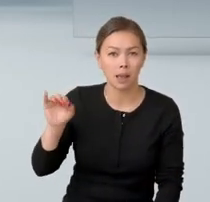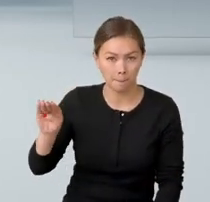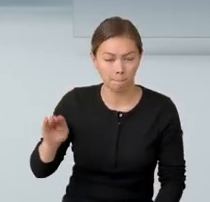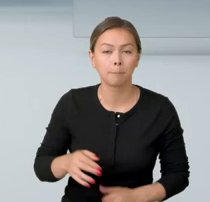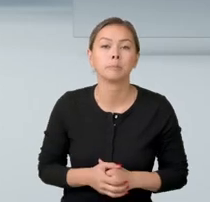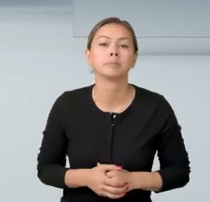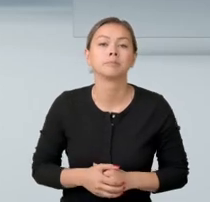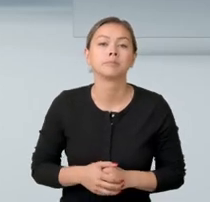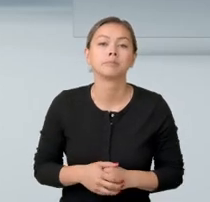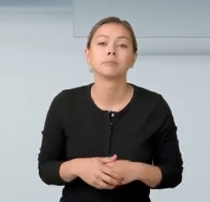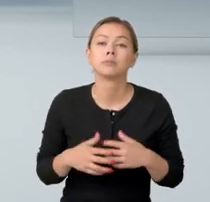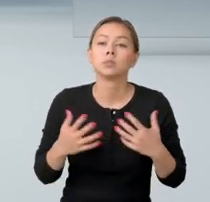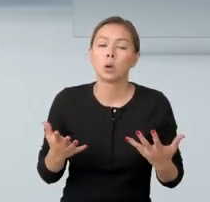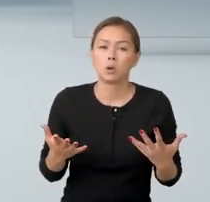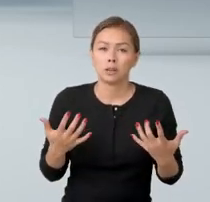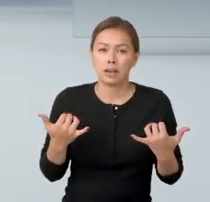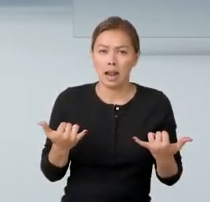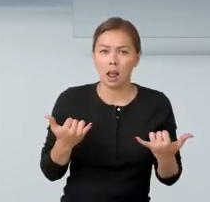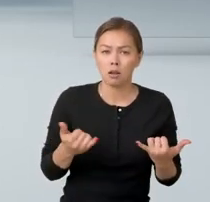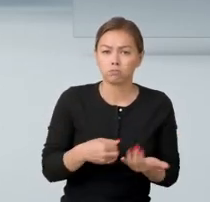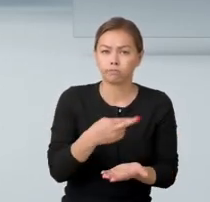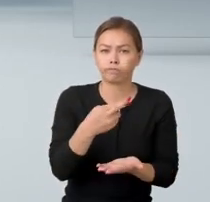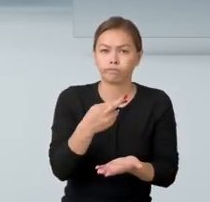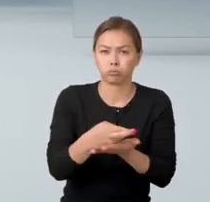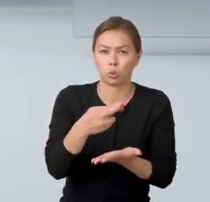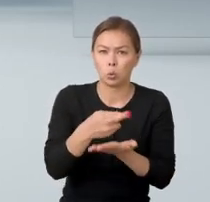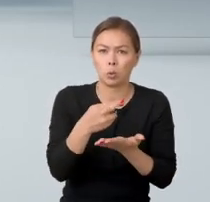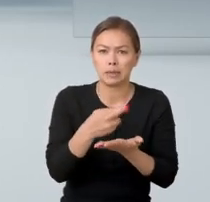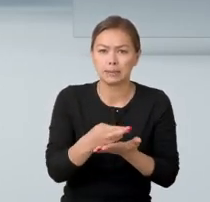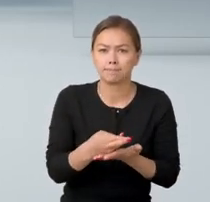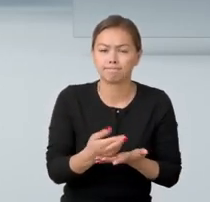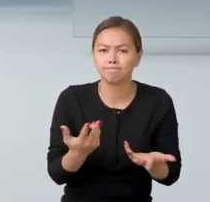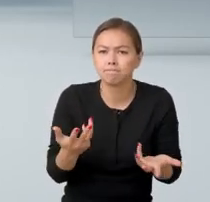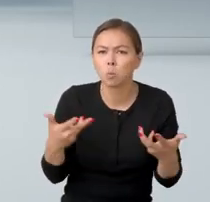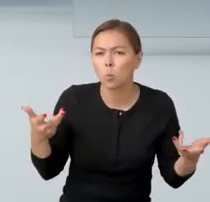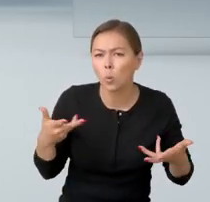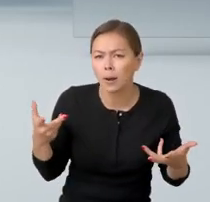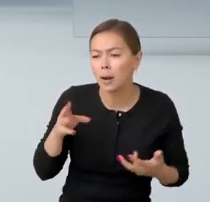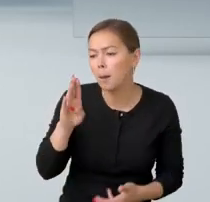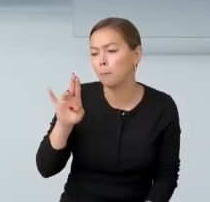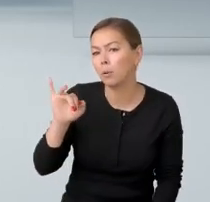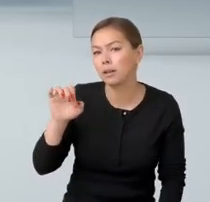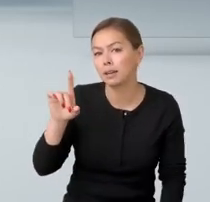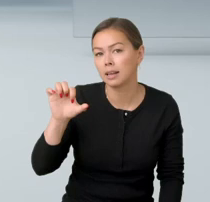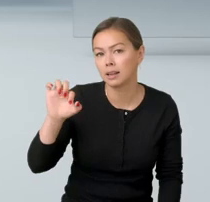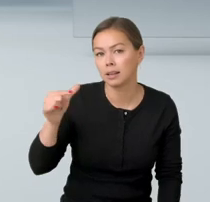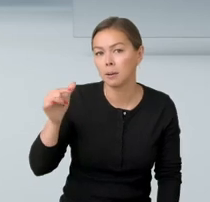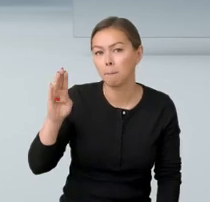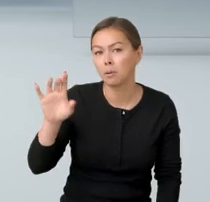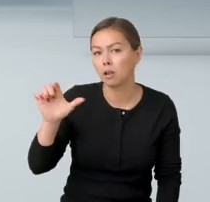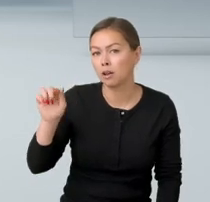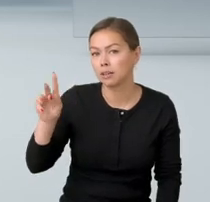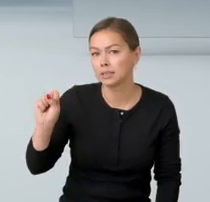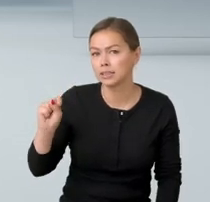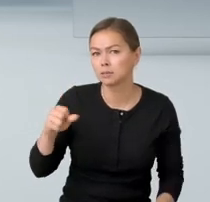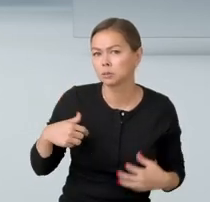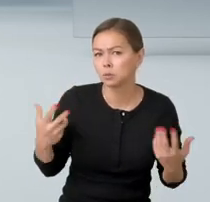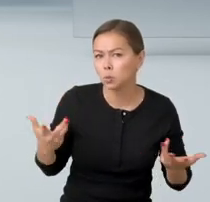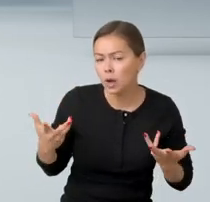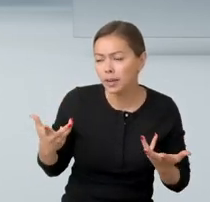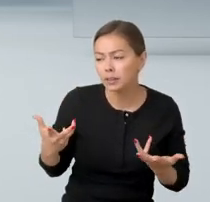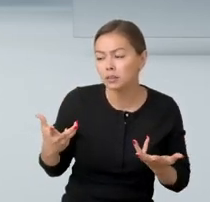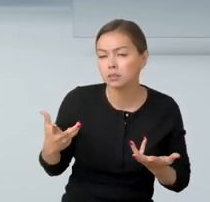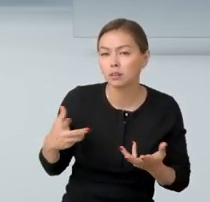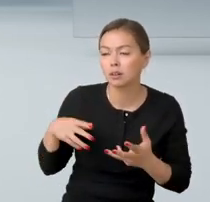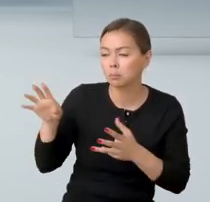I prefer the pronounce he and him so let's talk about our building blocks the